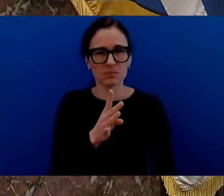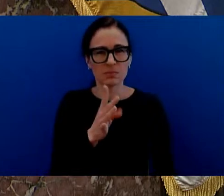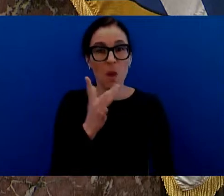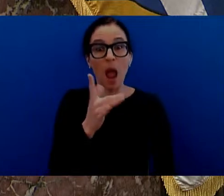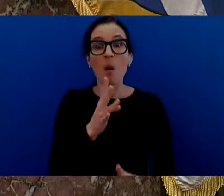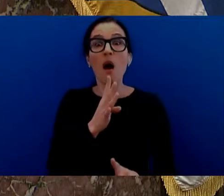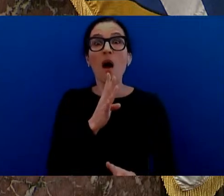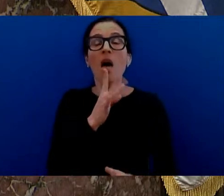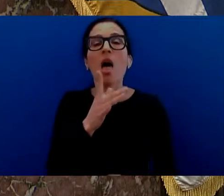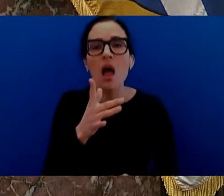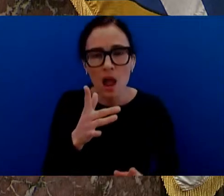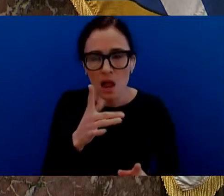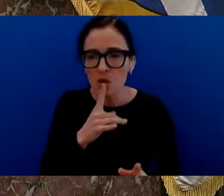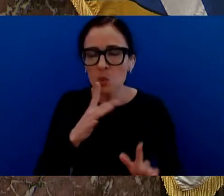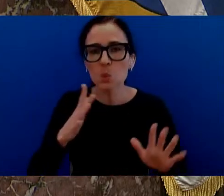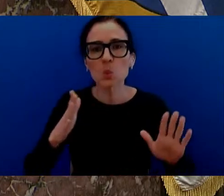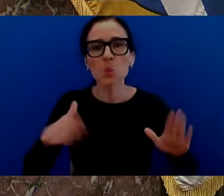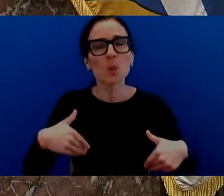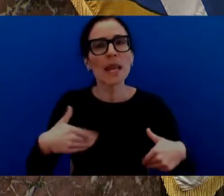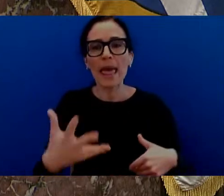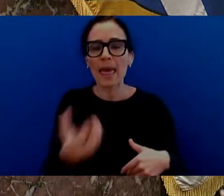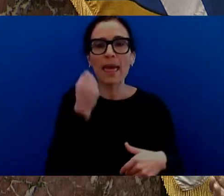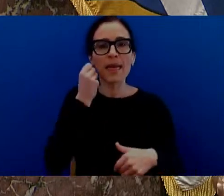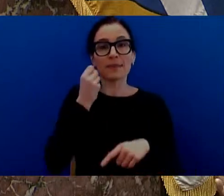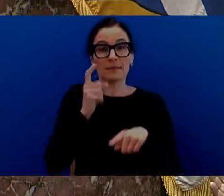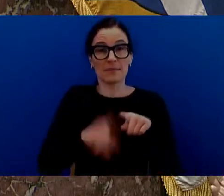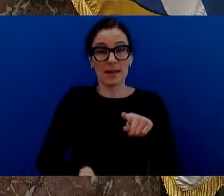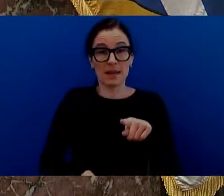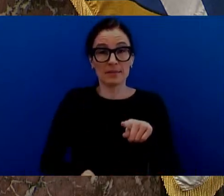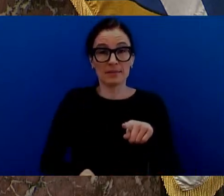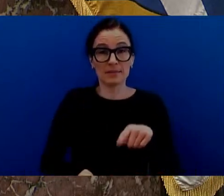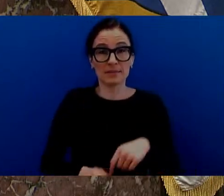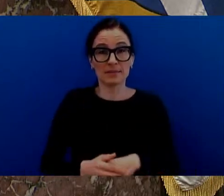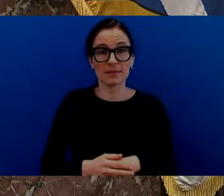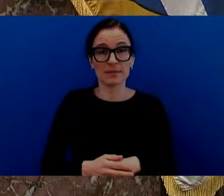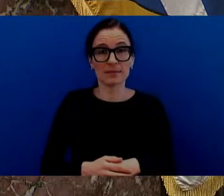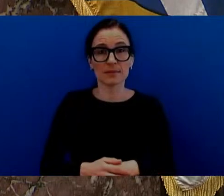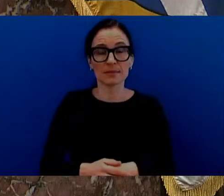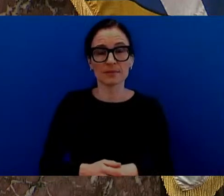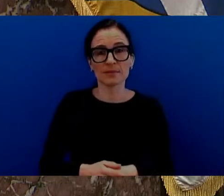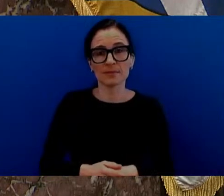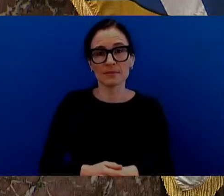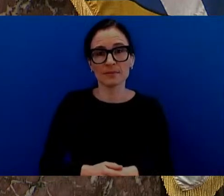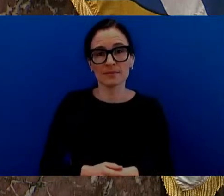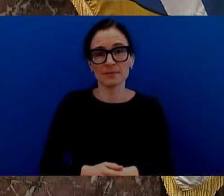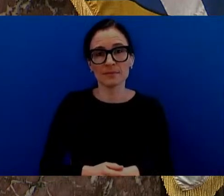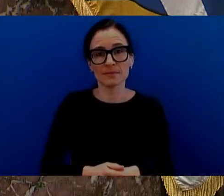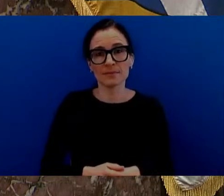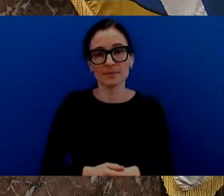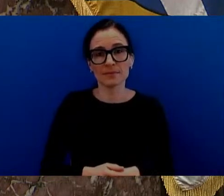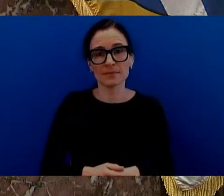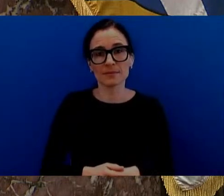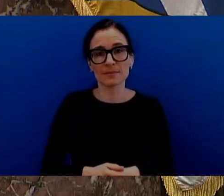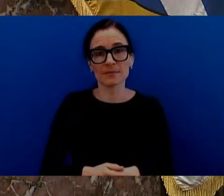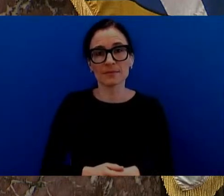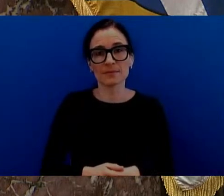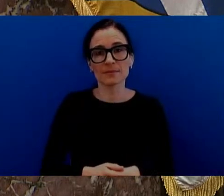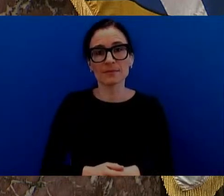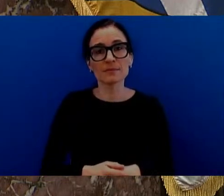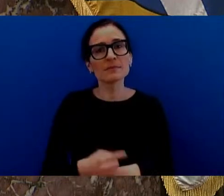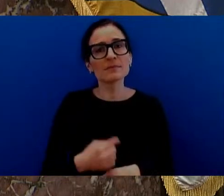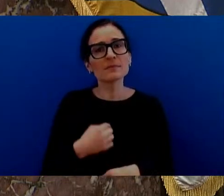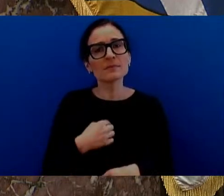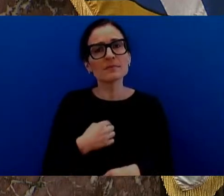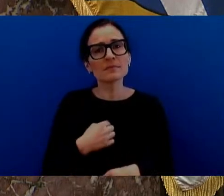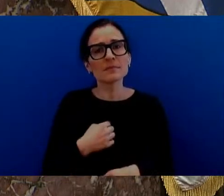This is how I wish to every one of you to accept each other, work together. Maybe you